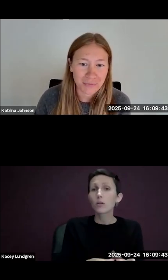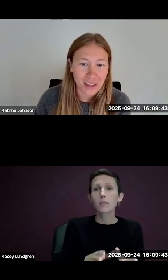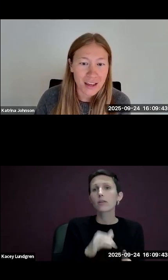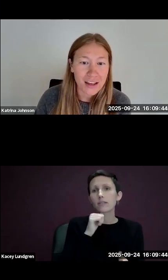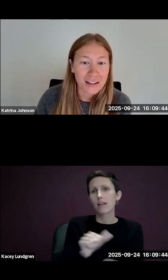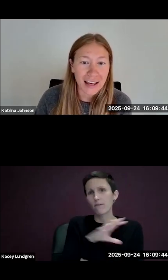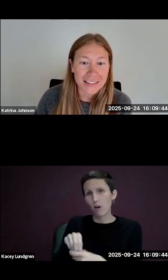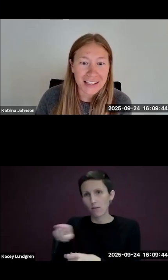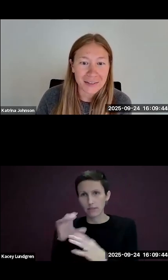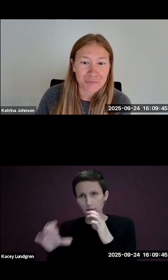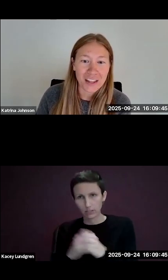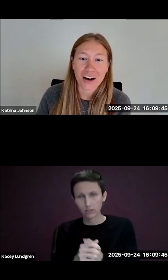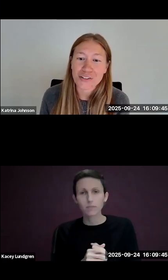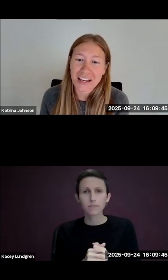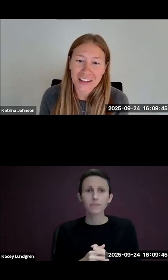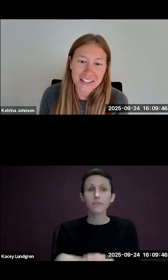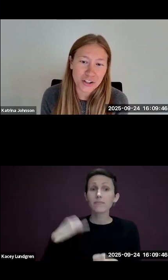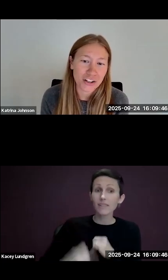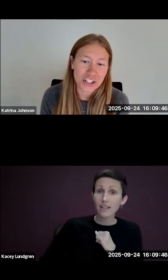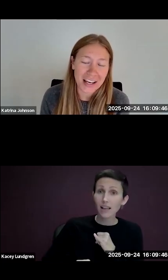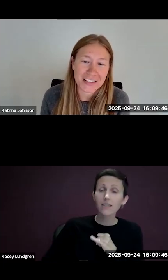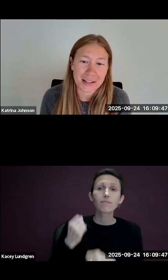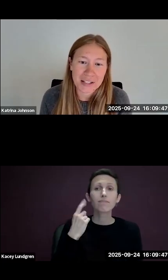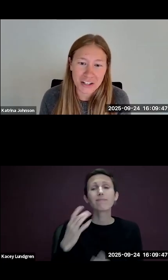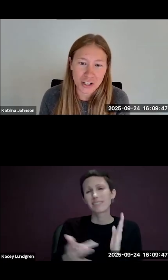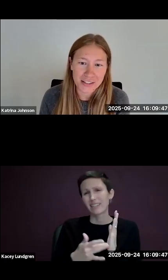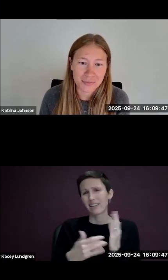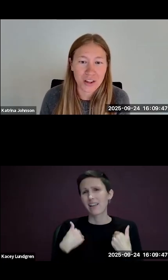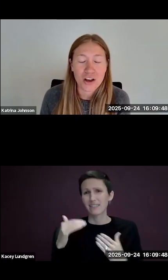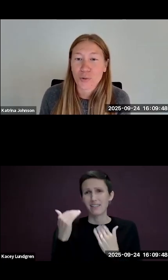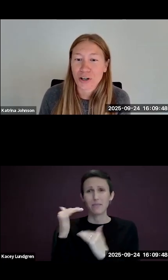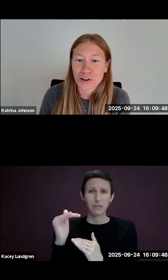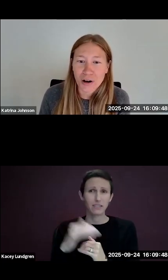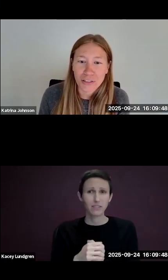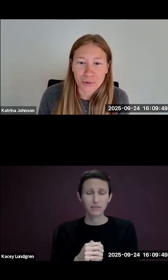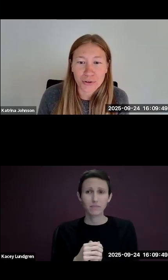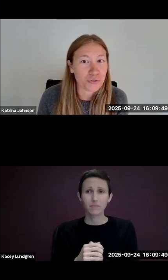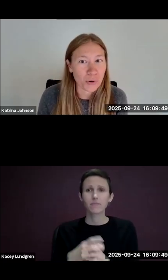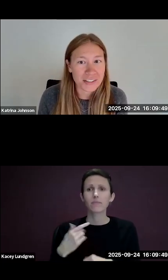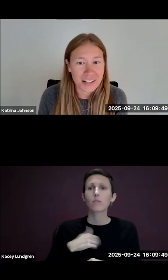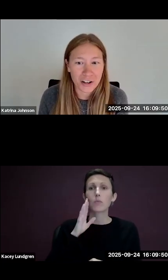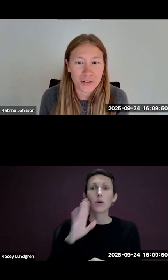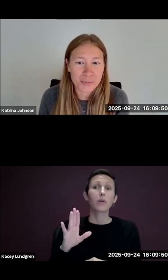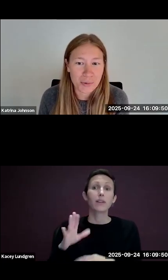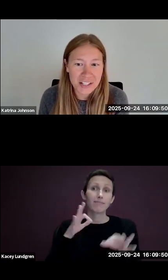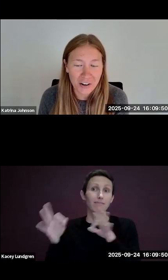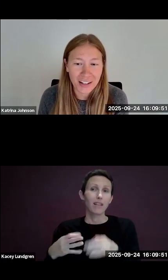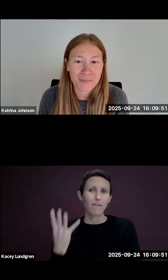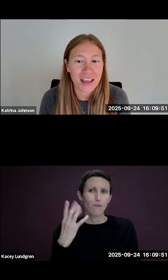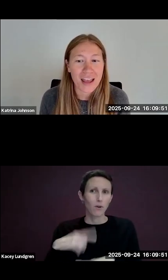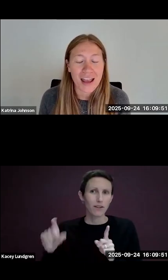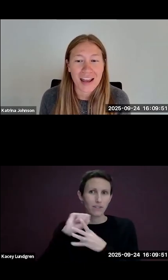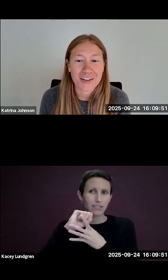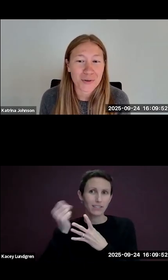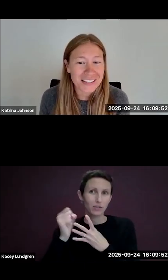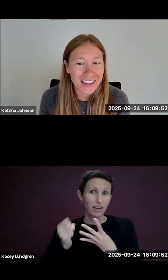conversation. Lastly, understand that technology has its limitations. We're going to run through 4 scenarios